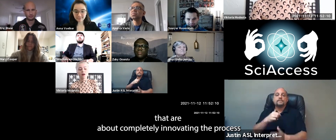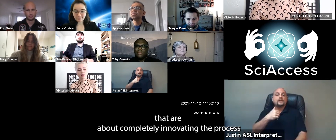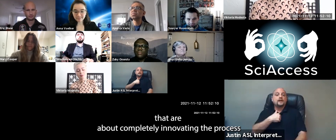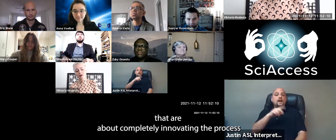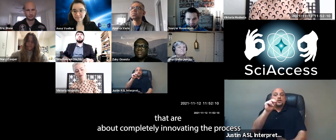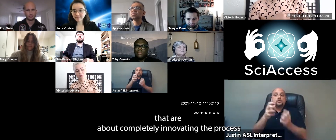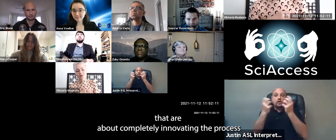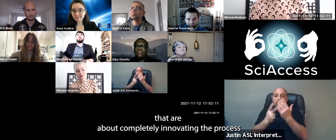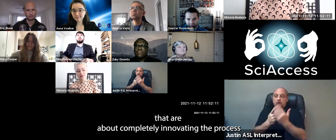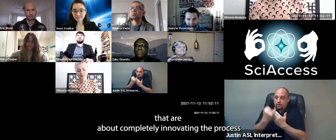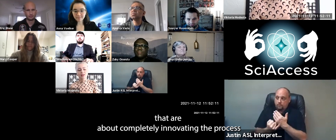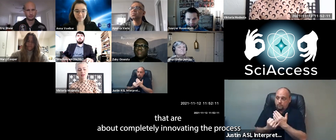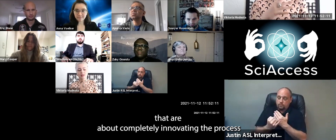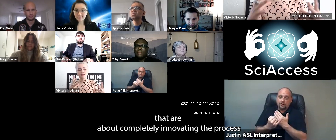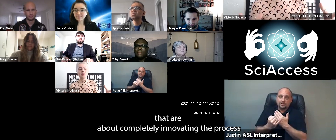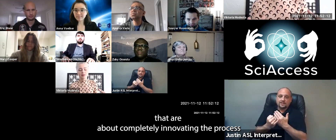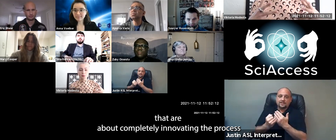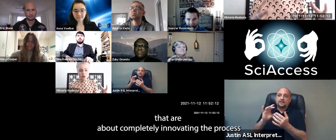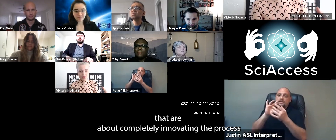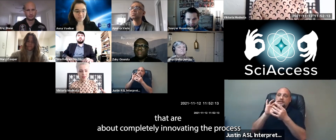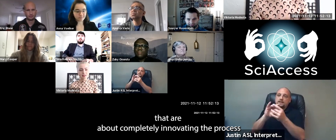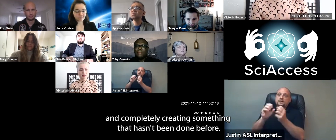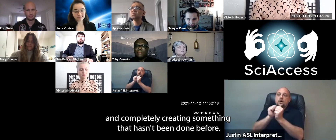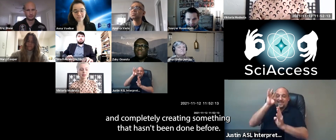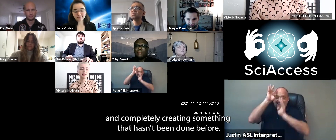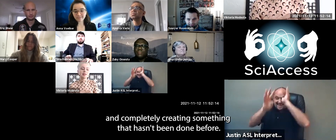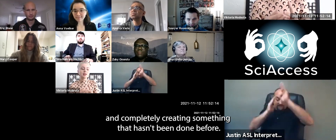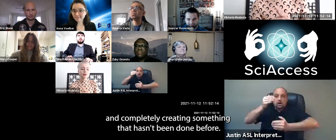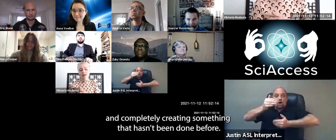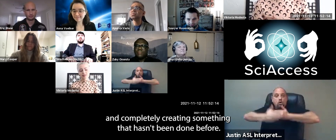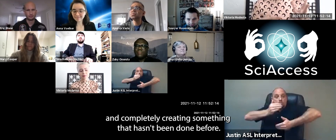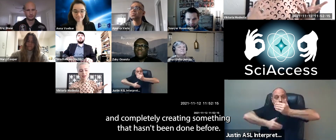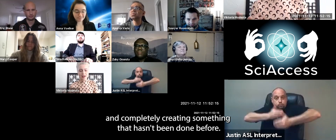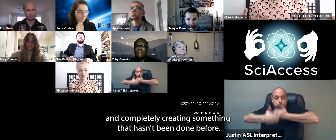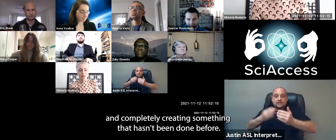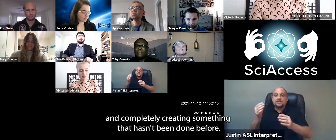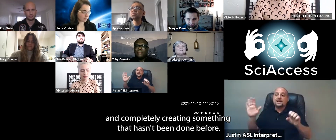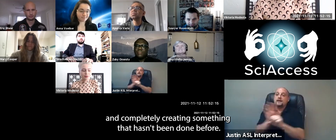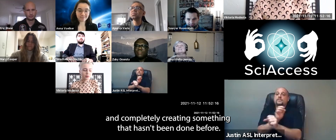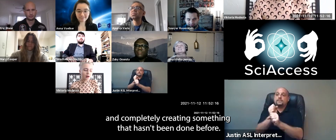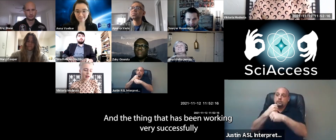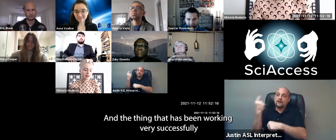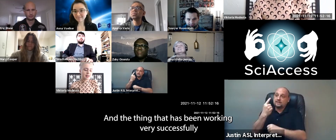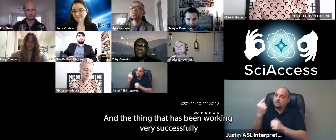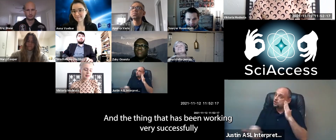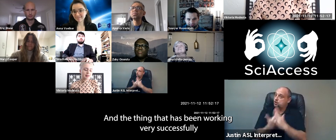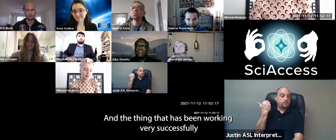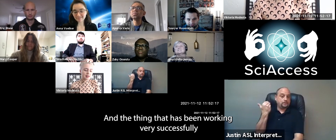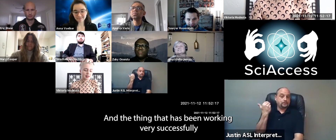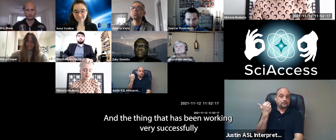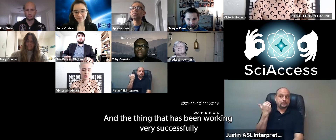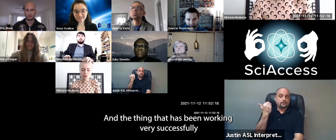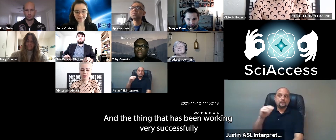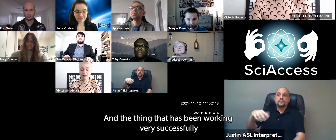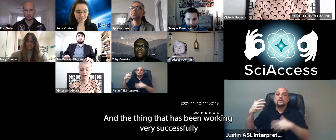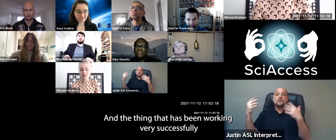that are about completely innovating the process and completely creating something that hasn't been done before. And the thing that